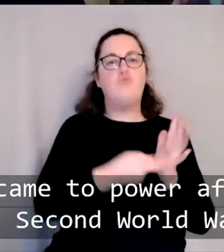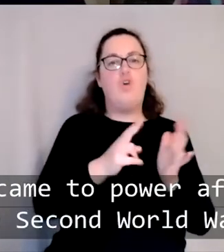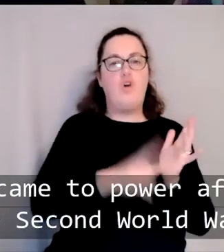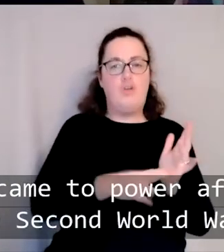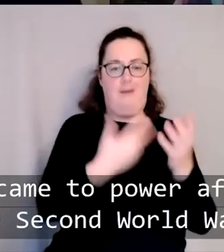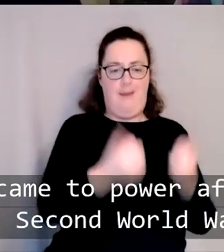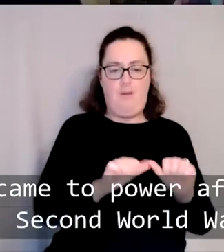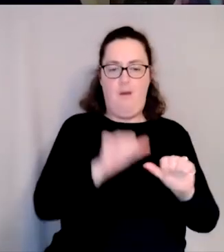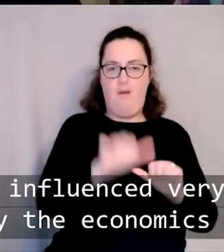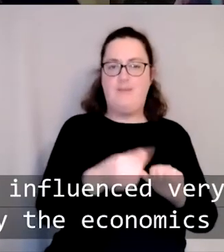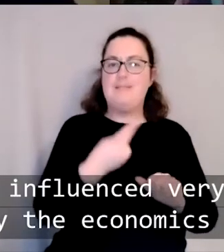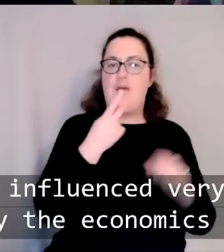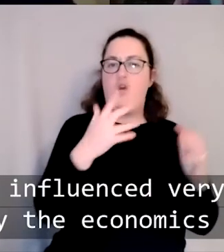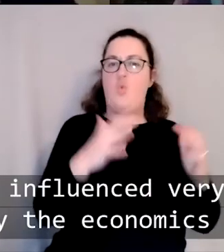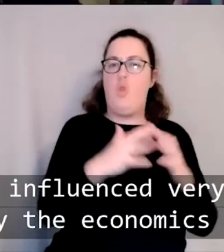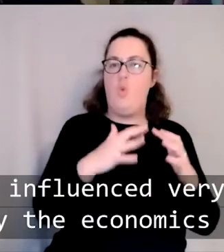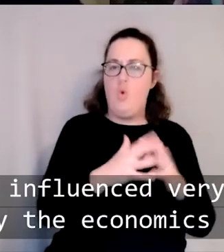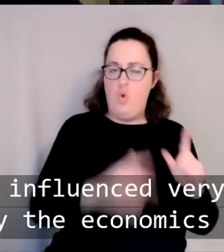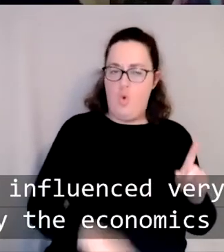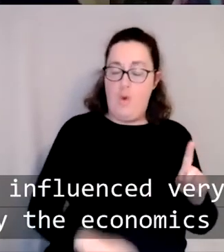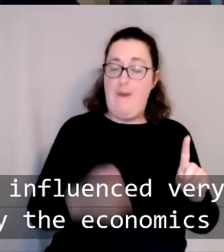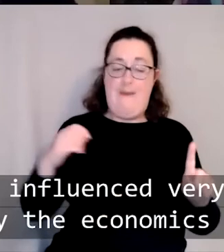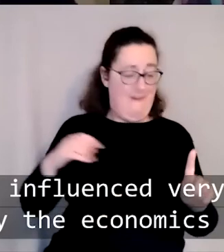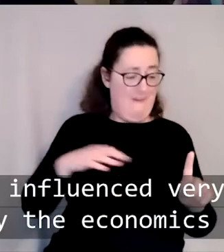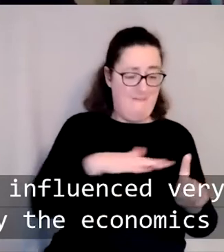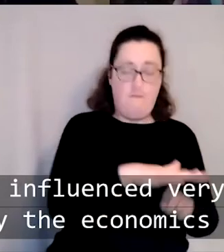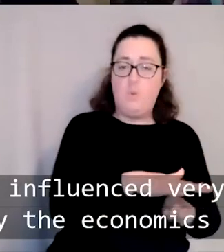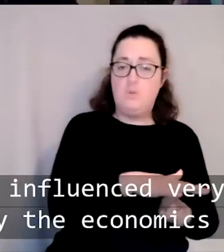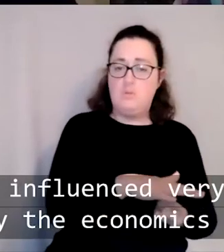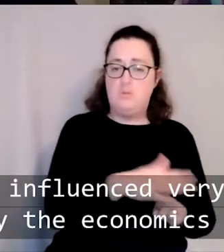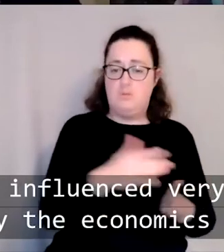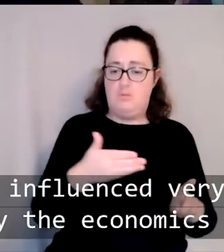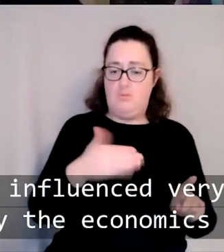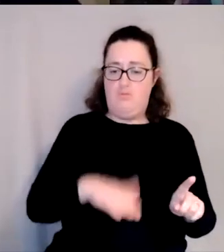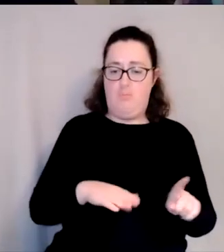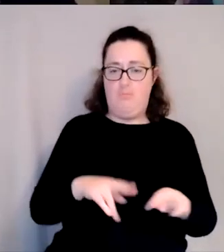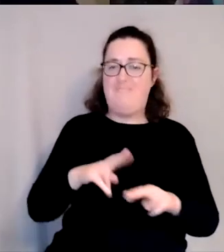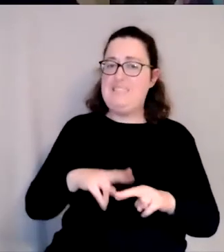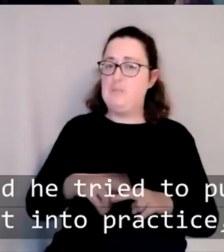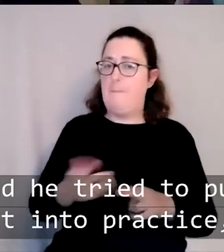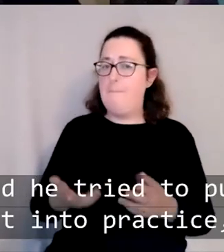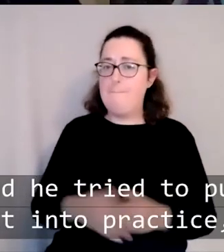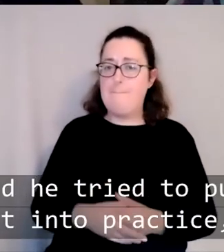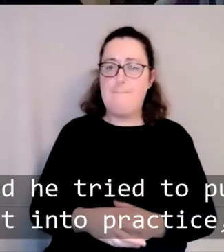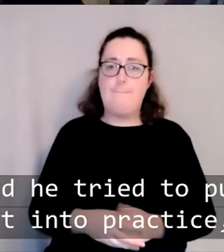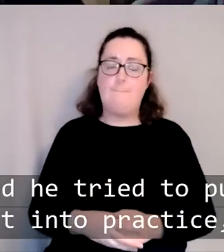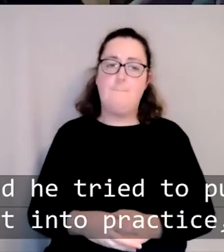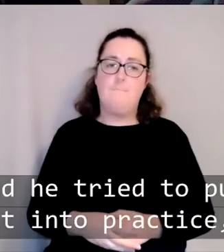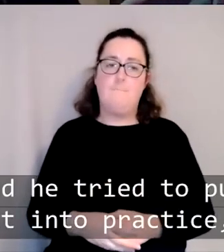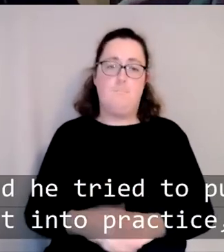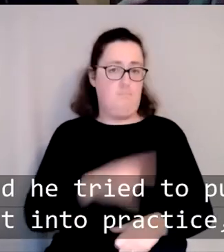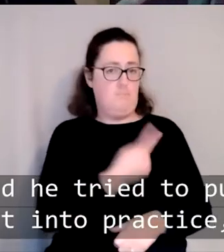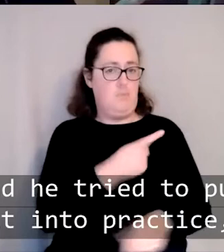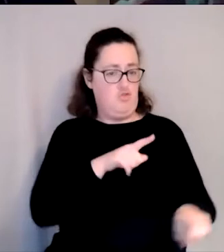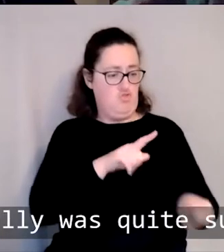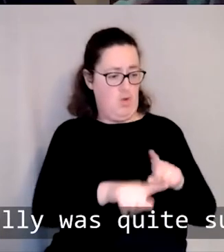power after the Second World War. He was influenced very, very strongly by the economics of fascism. And he tried to put it